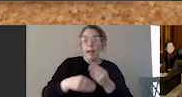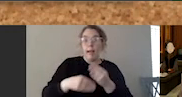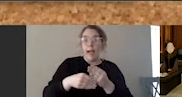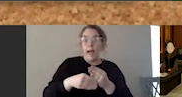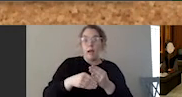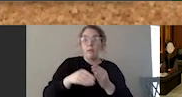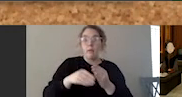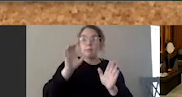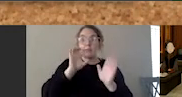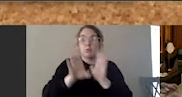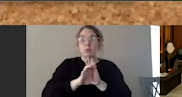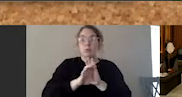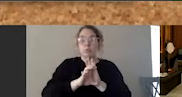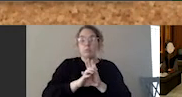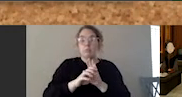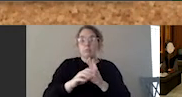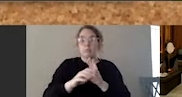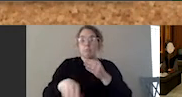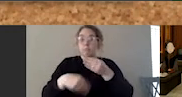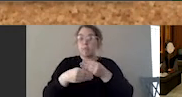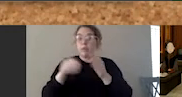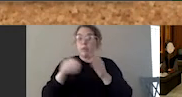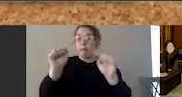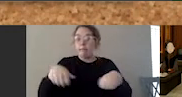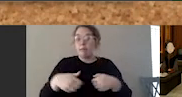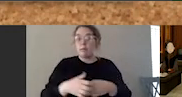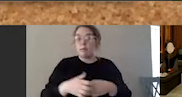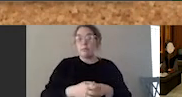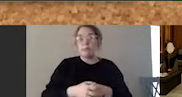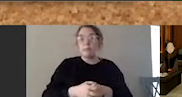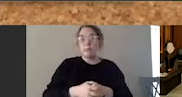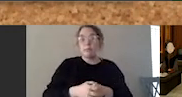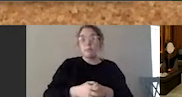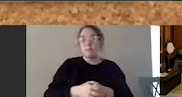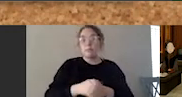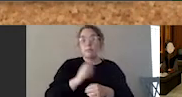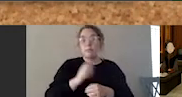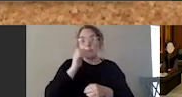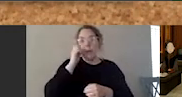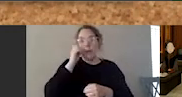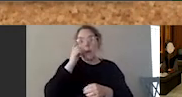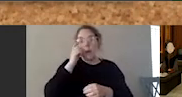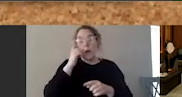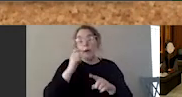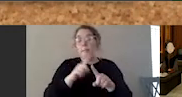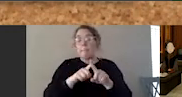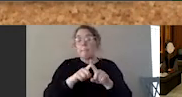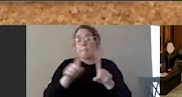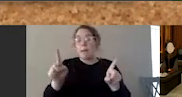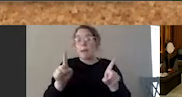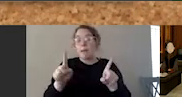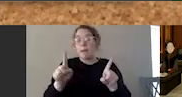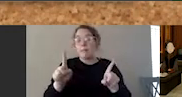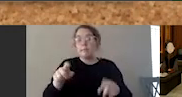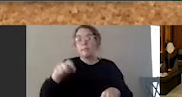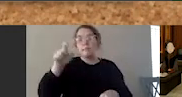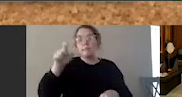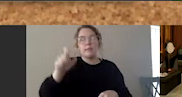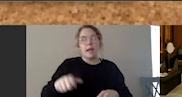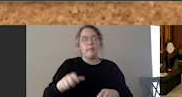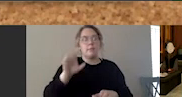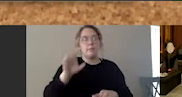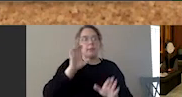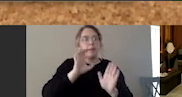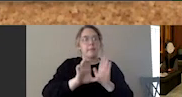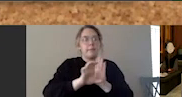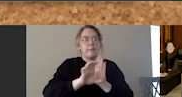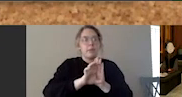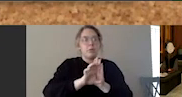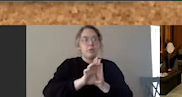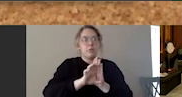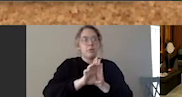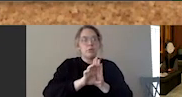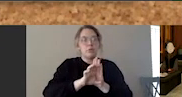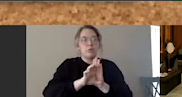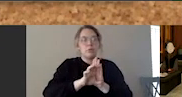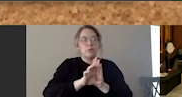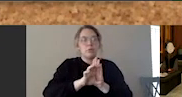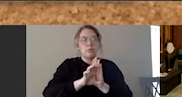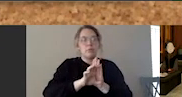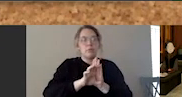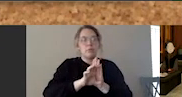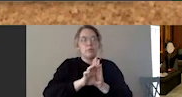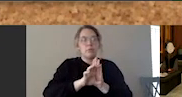images to your interactive fiction story, but they have to be images that exist